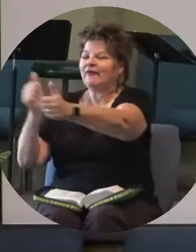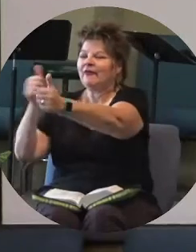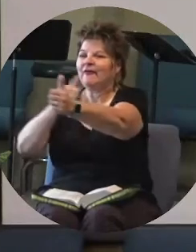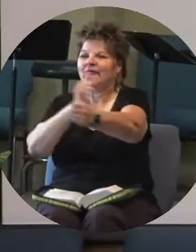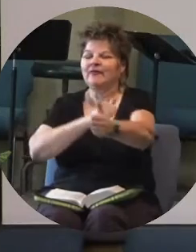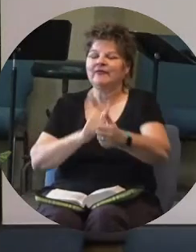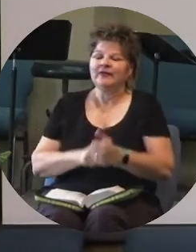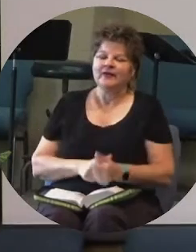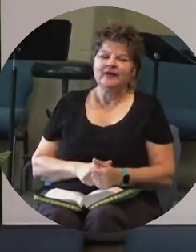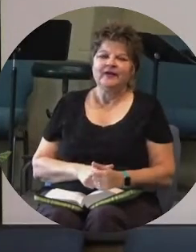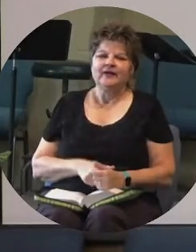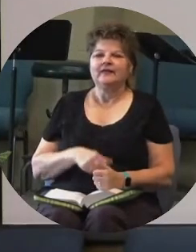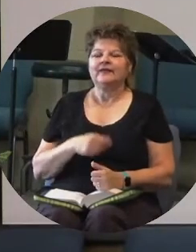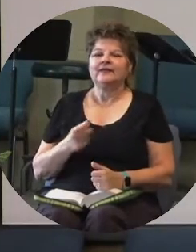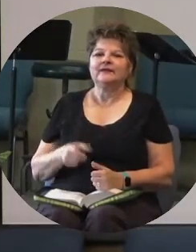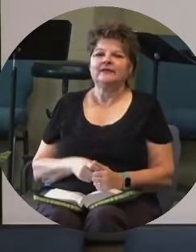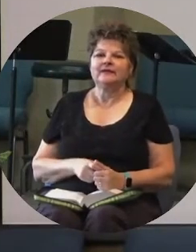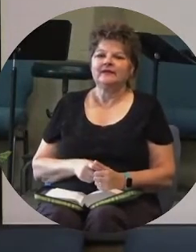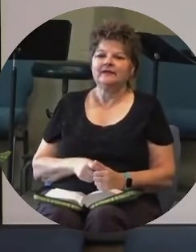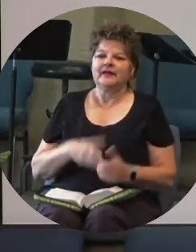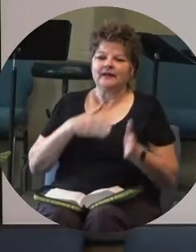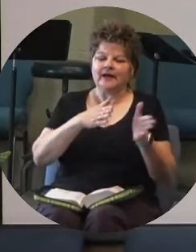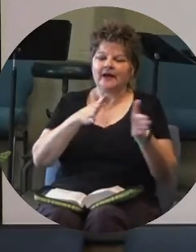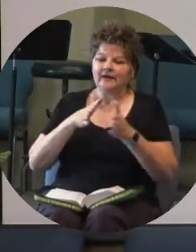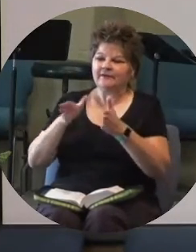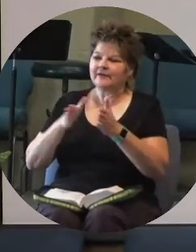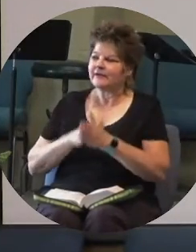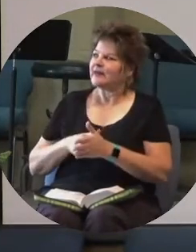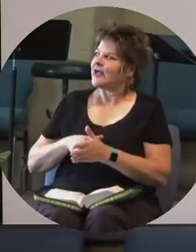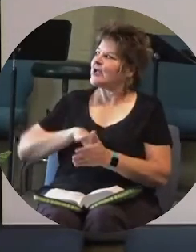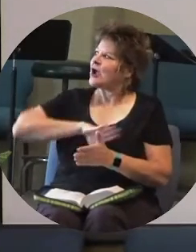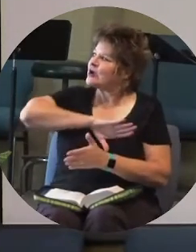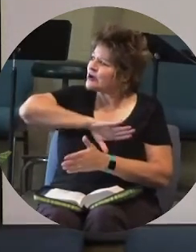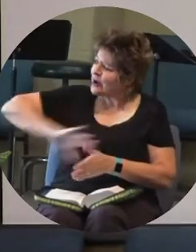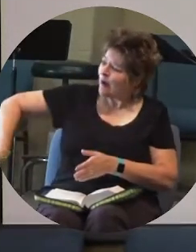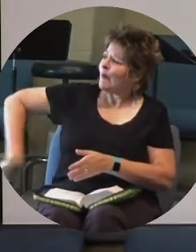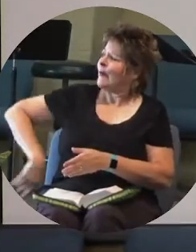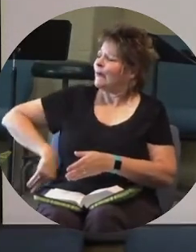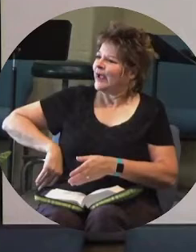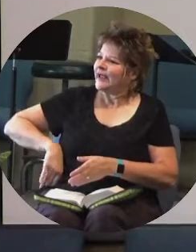oh yes, and they, you know, aisle after aisle, and finally it's like, go away.